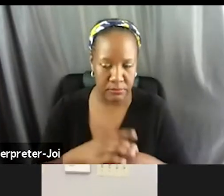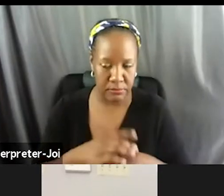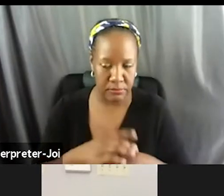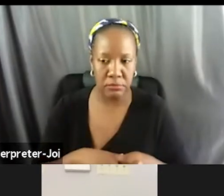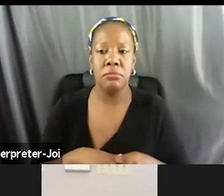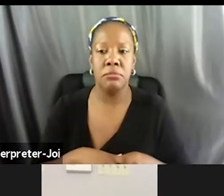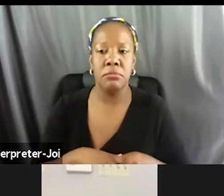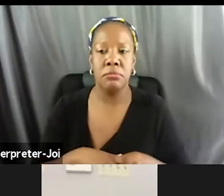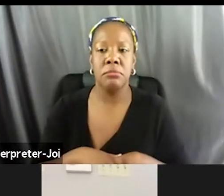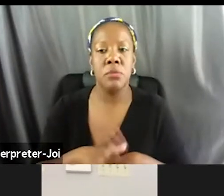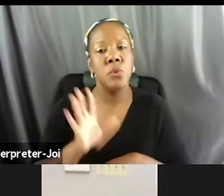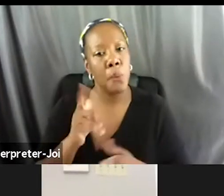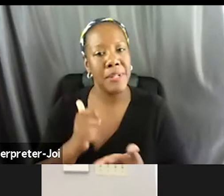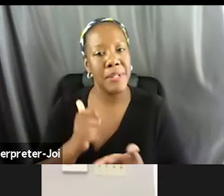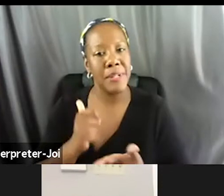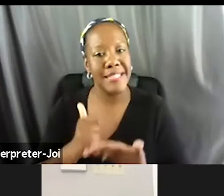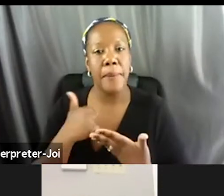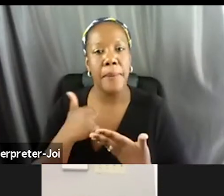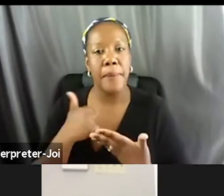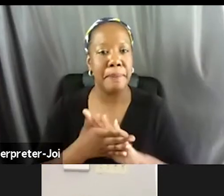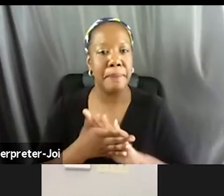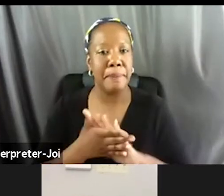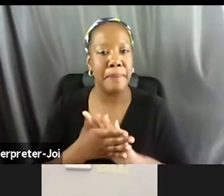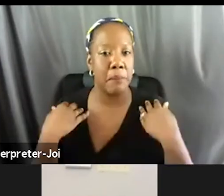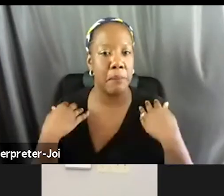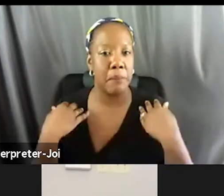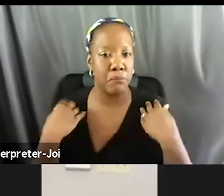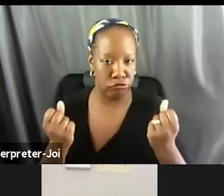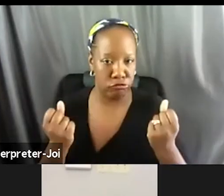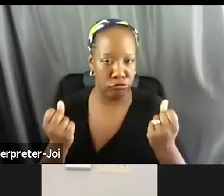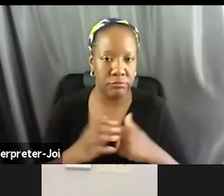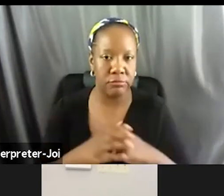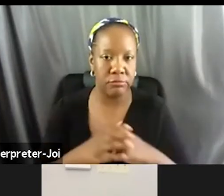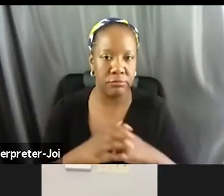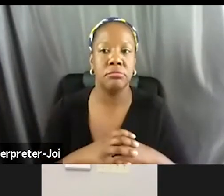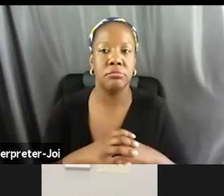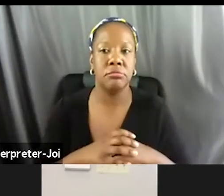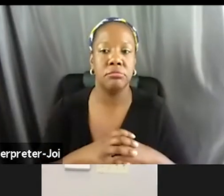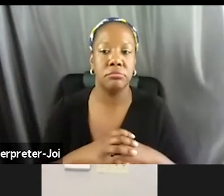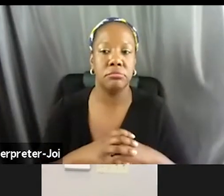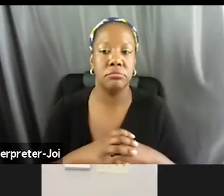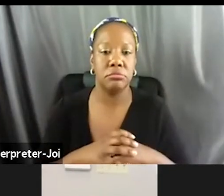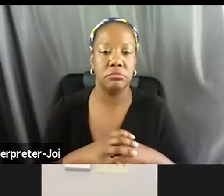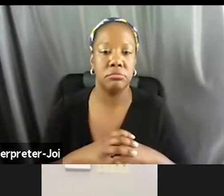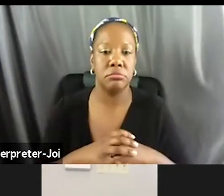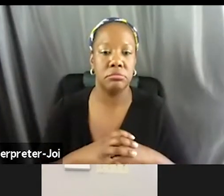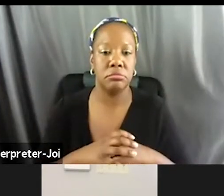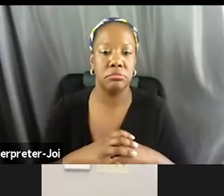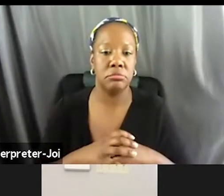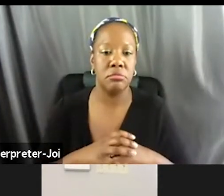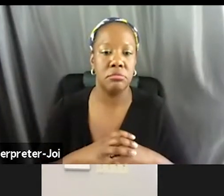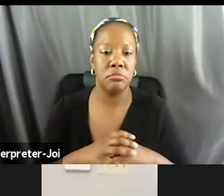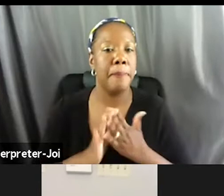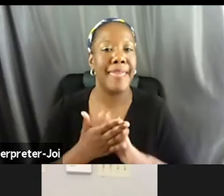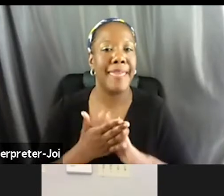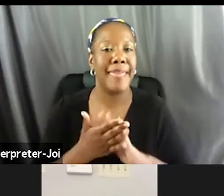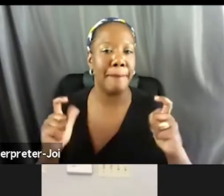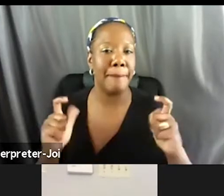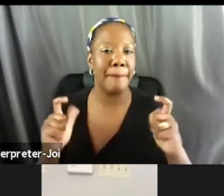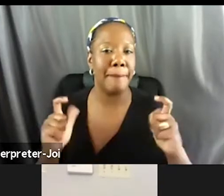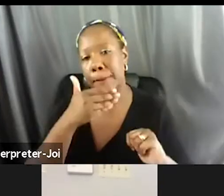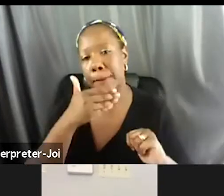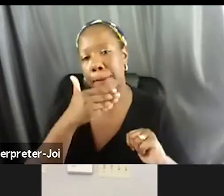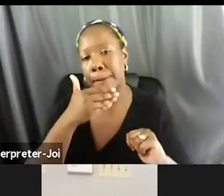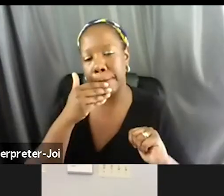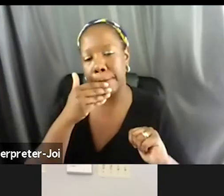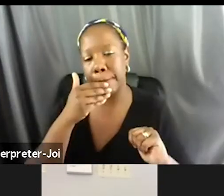helping me to become stronger and, just a bigger person. Yeah.